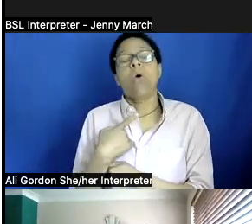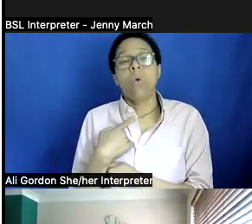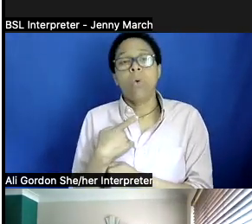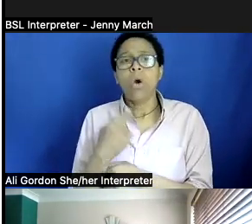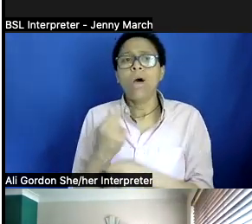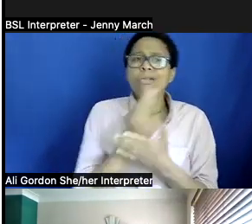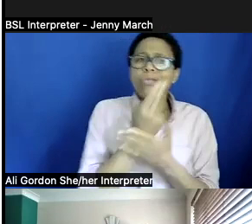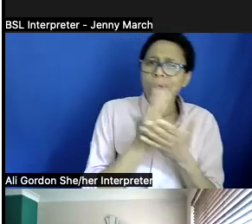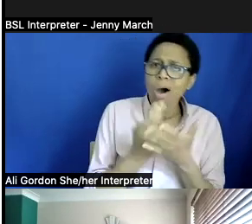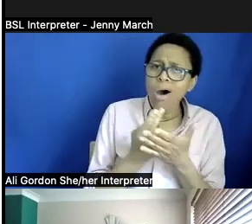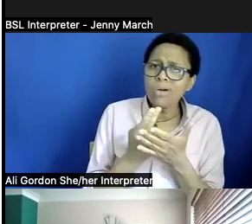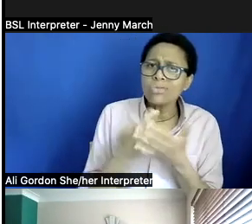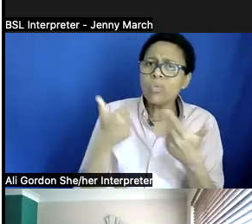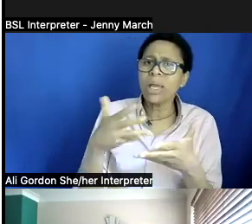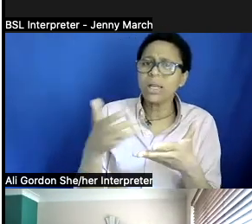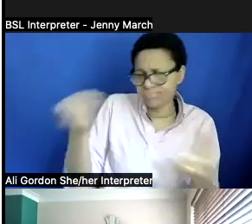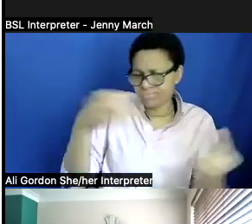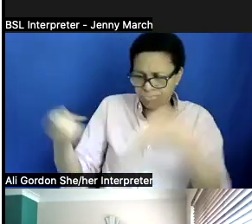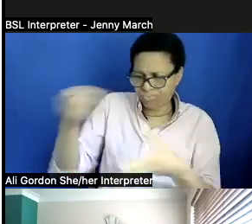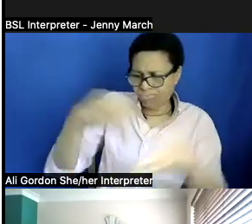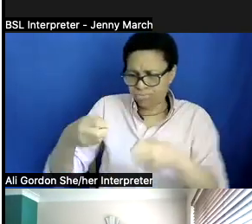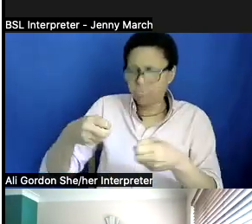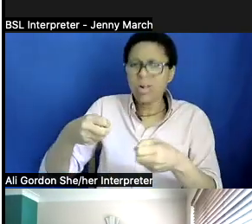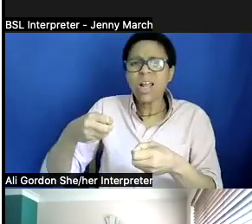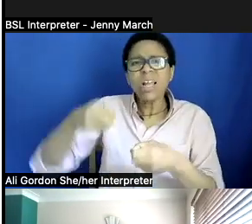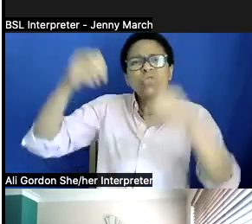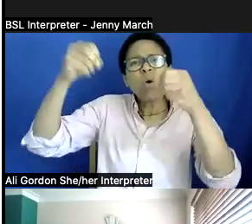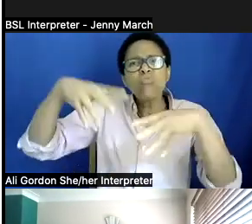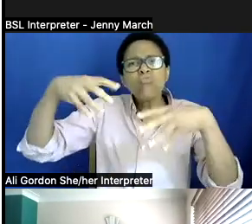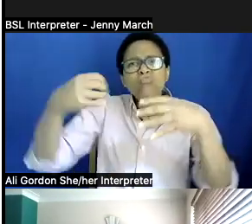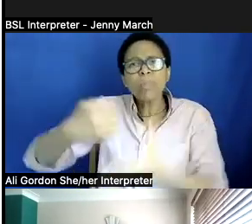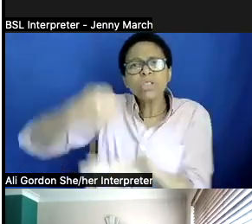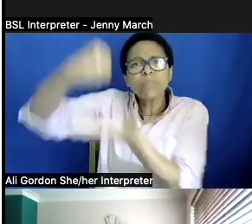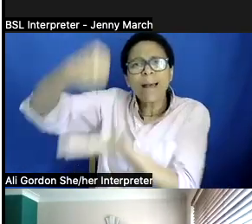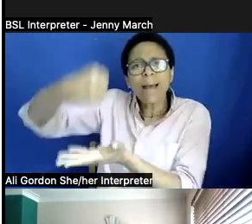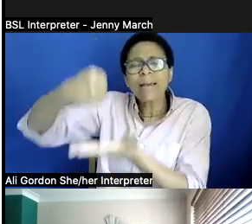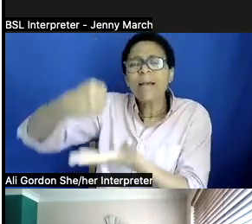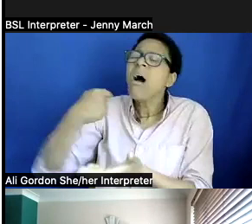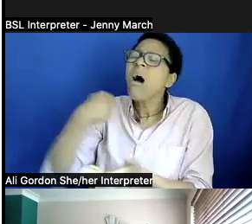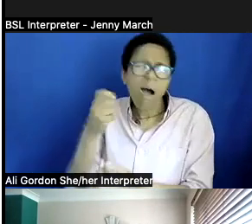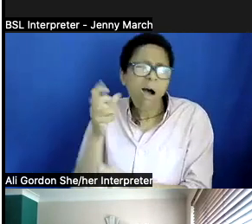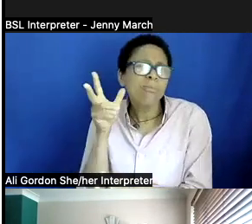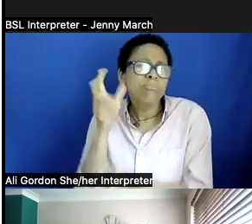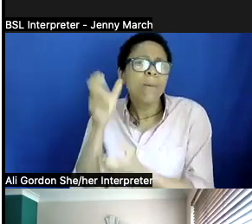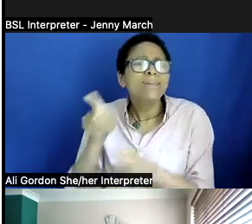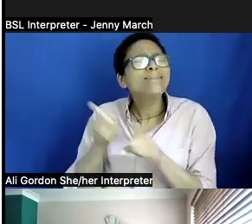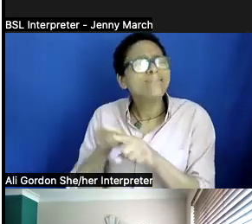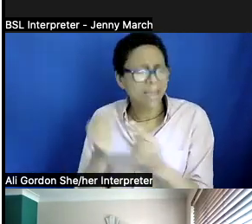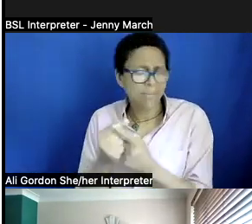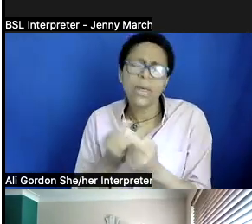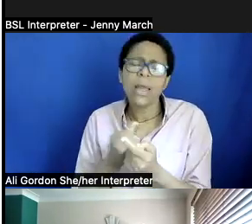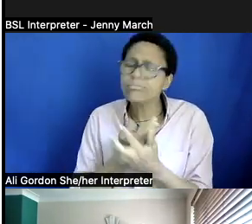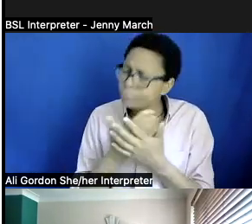bag. It really struck me because it's something that I've heard a few times over the different patient